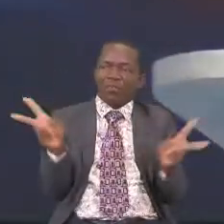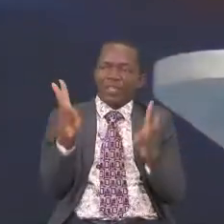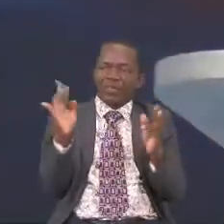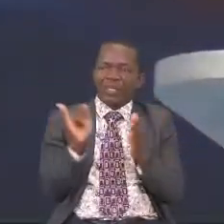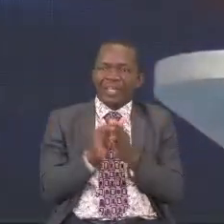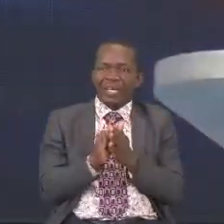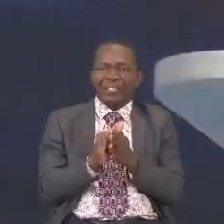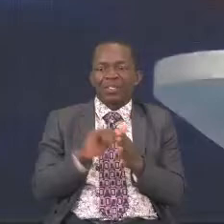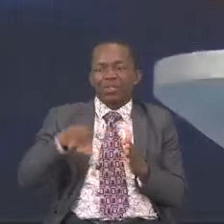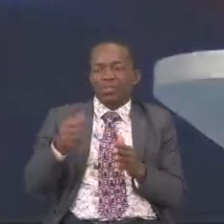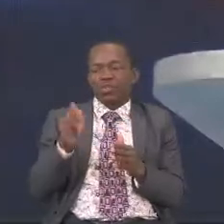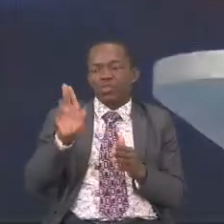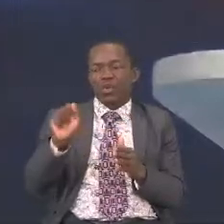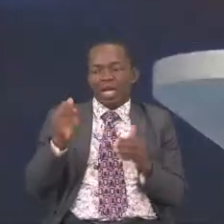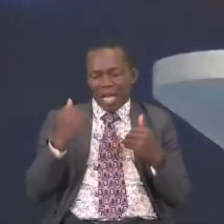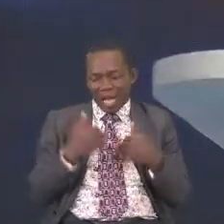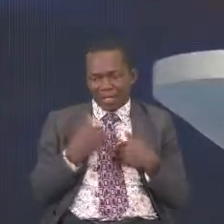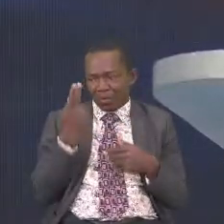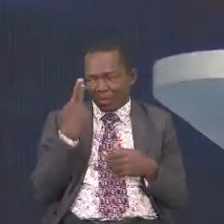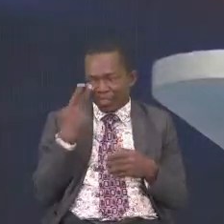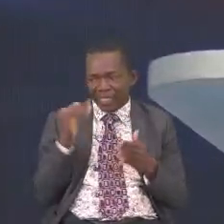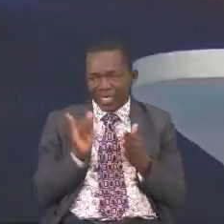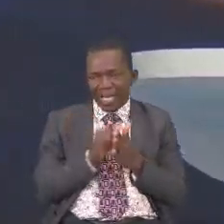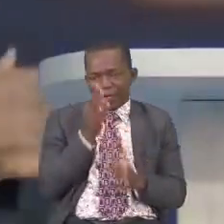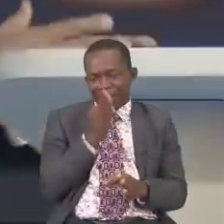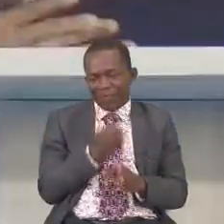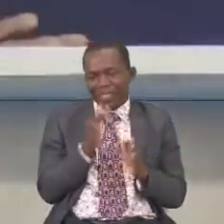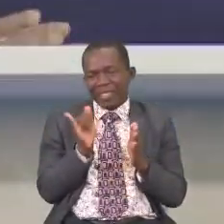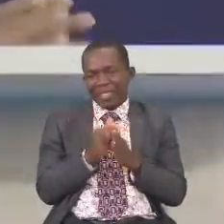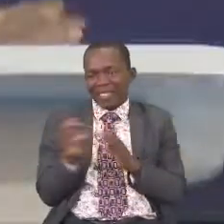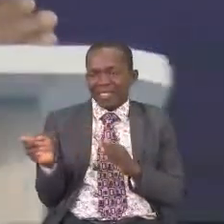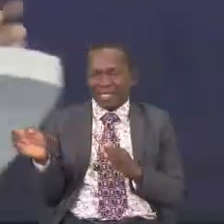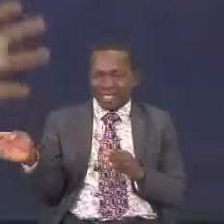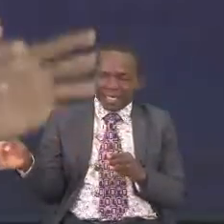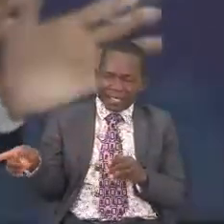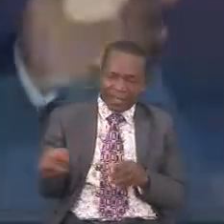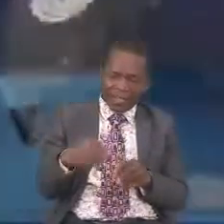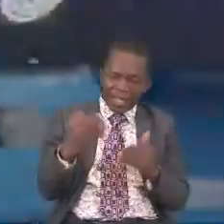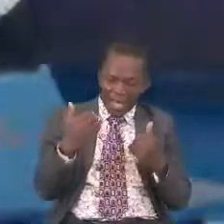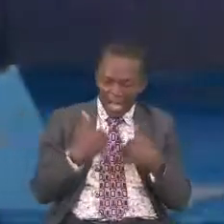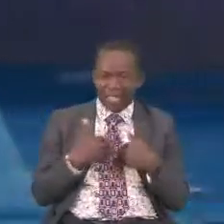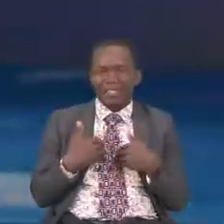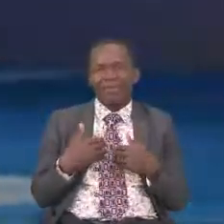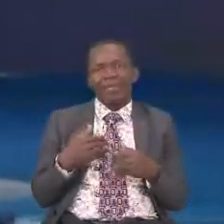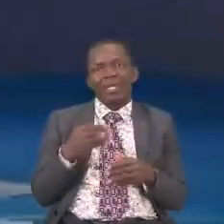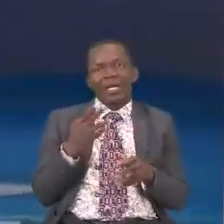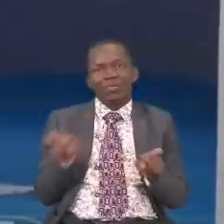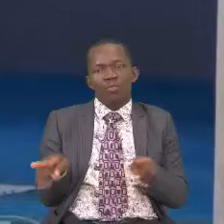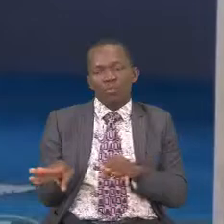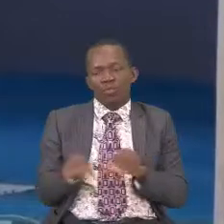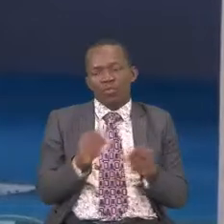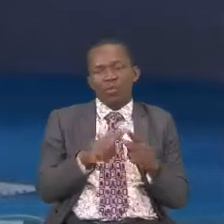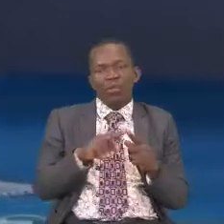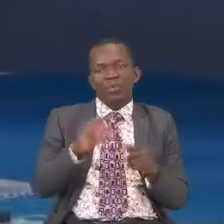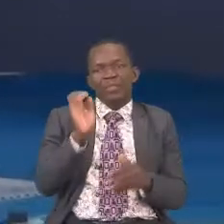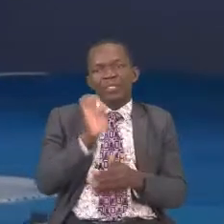Canaan, you will see the kind of faith they had. As you go to chapter 6, we don't have time to read that now.